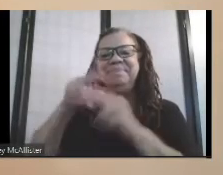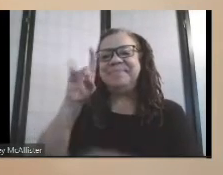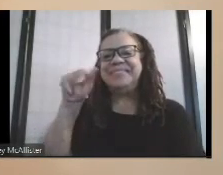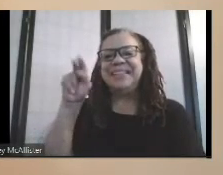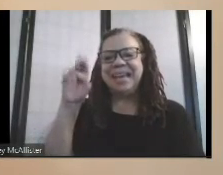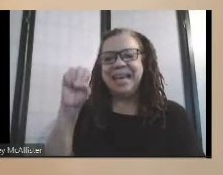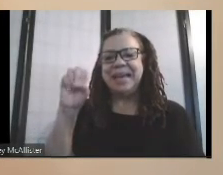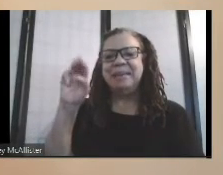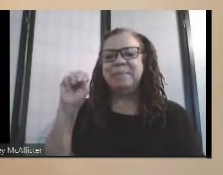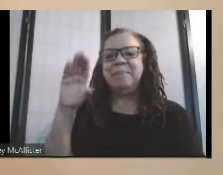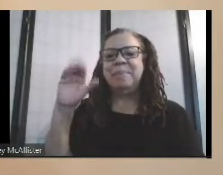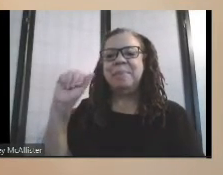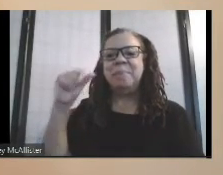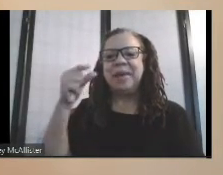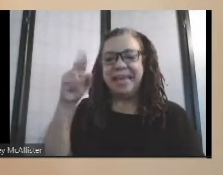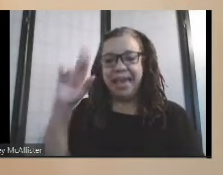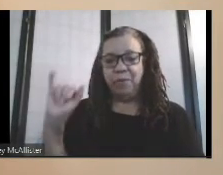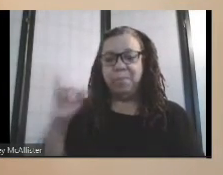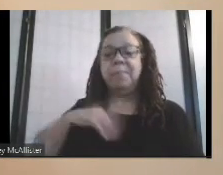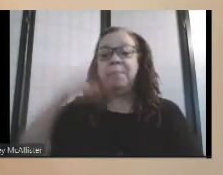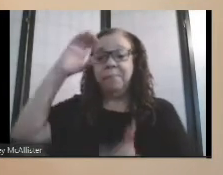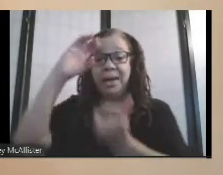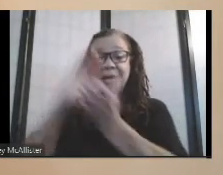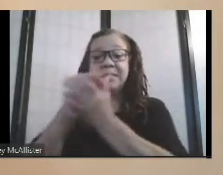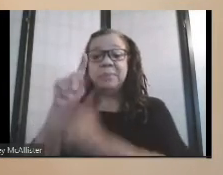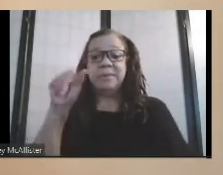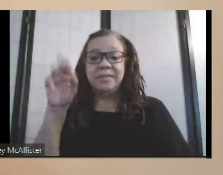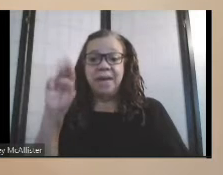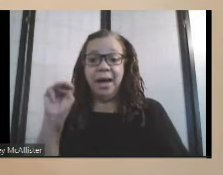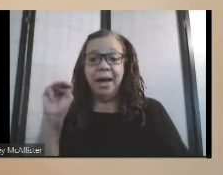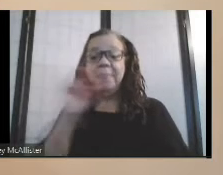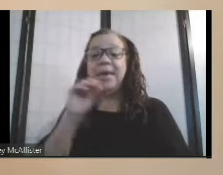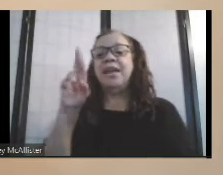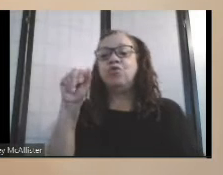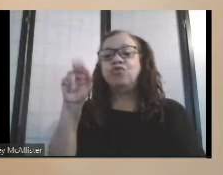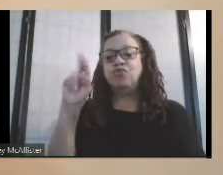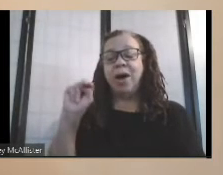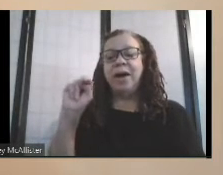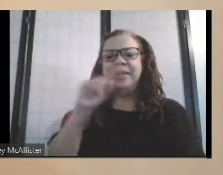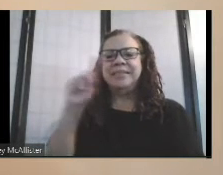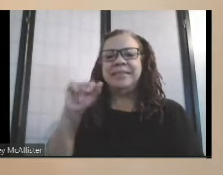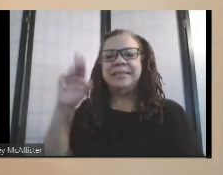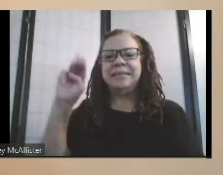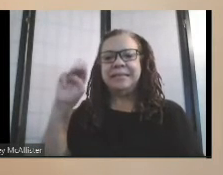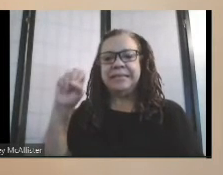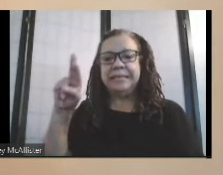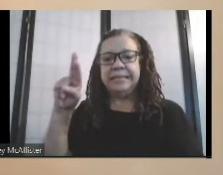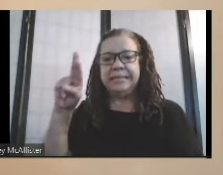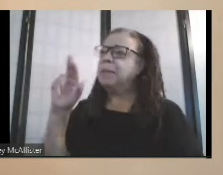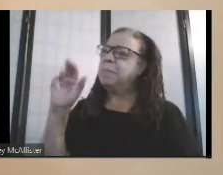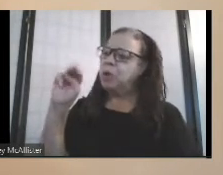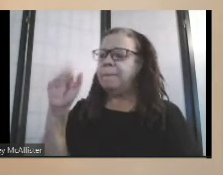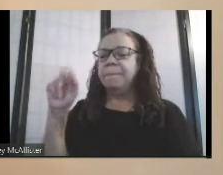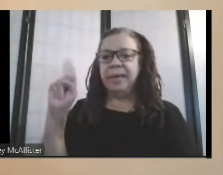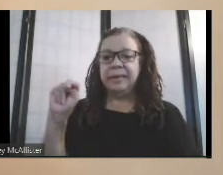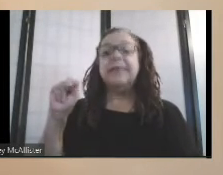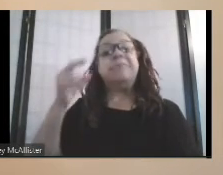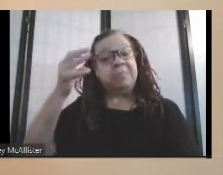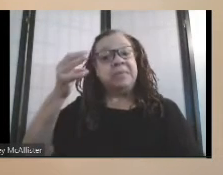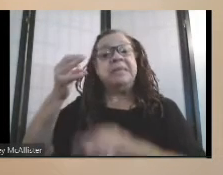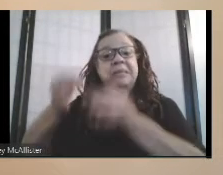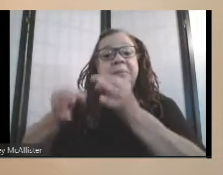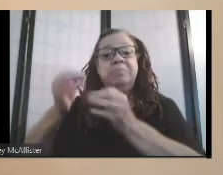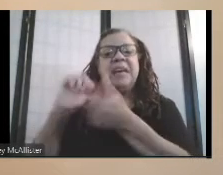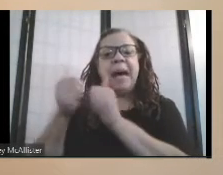Hi, I'm Diane McGarry. With me today are my husband, Tom McGarry, and Ron Zimmerman, one of the competition judges and the